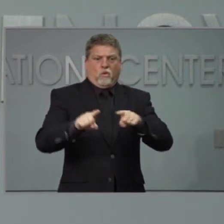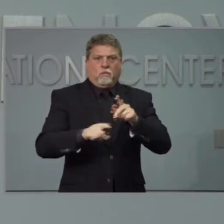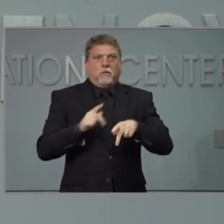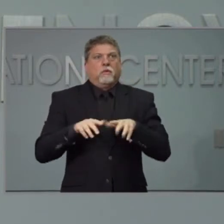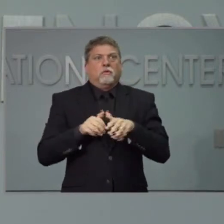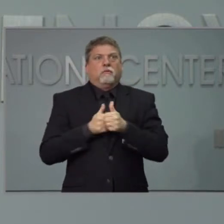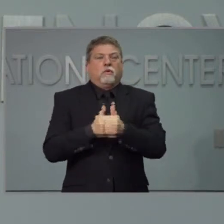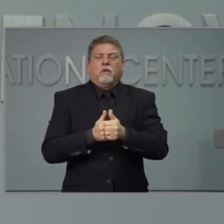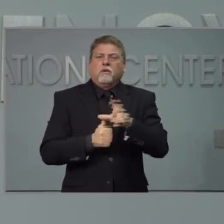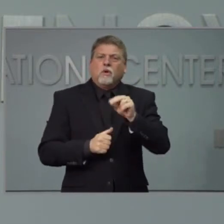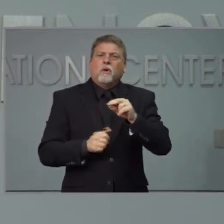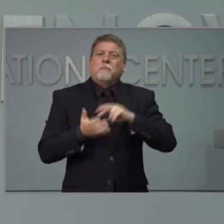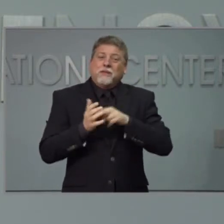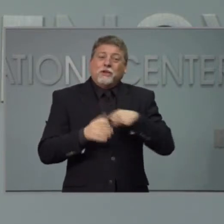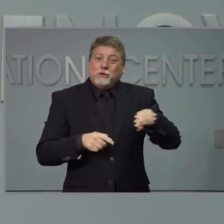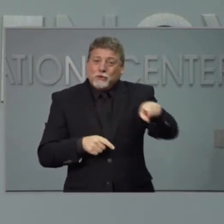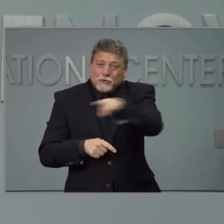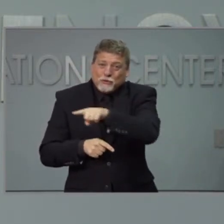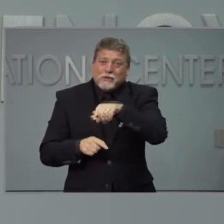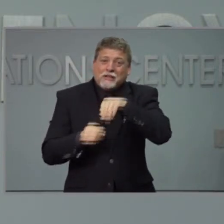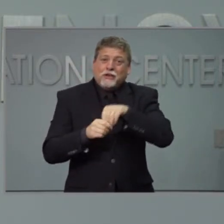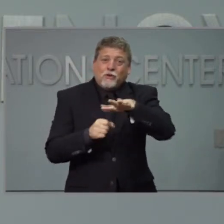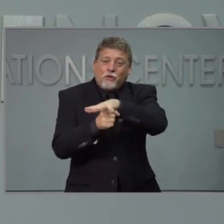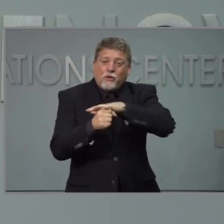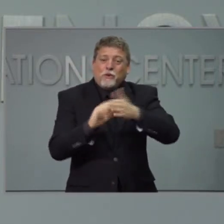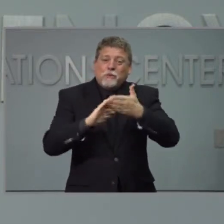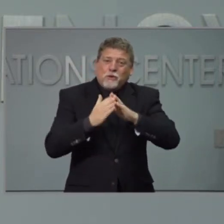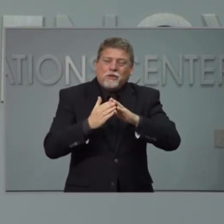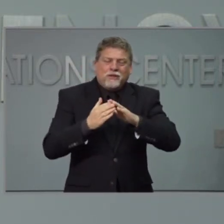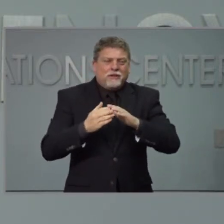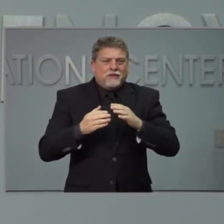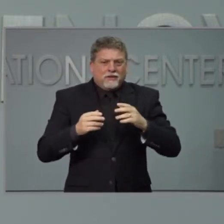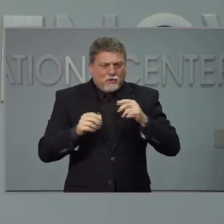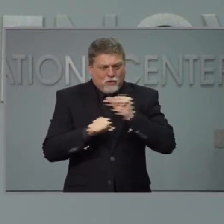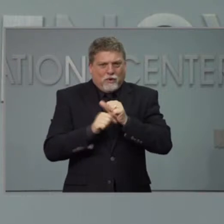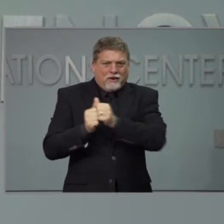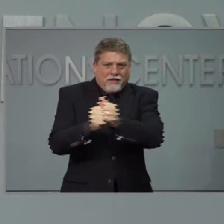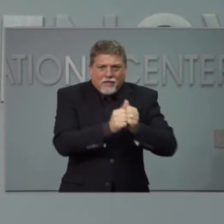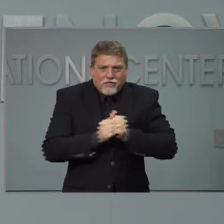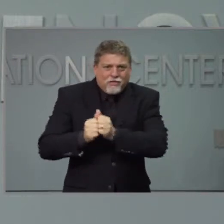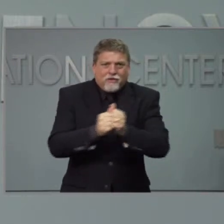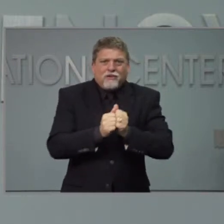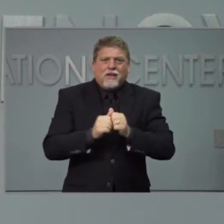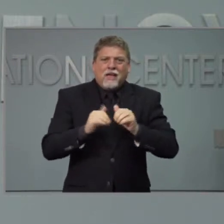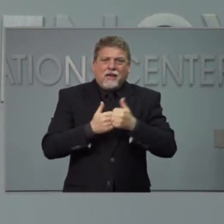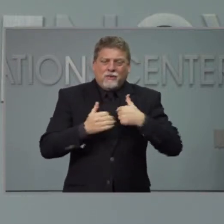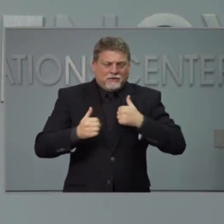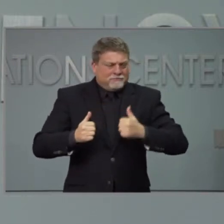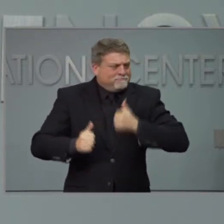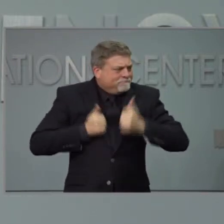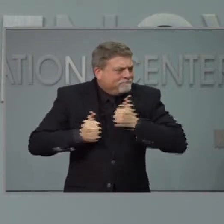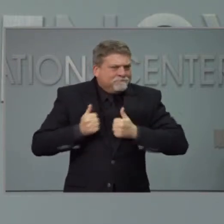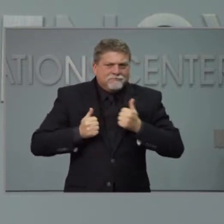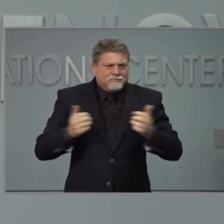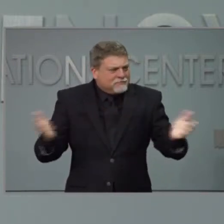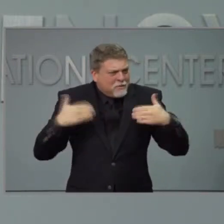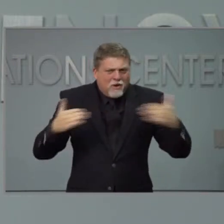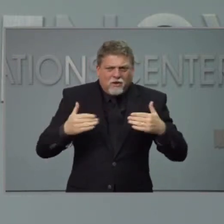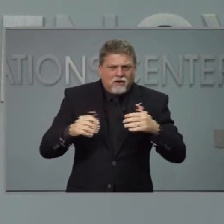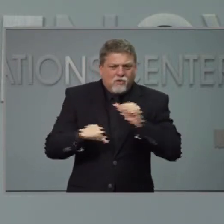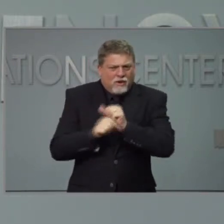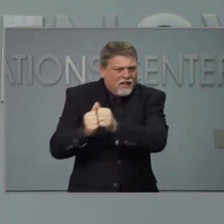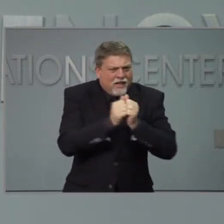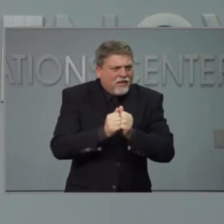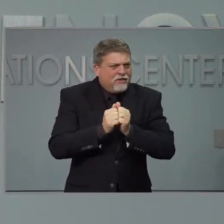about enforcement tools necessarily, but really how can we all raise awareness together, work together on this so that we don't have